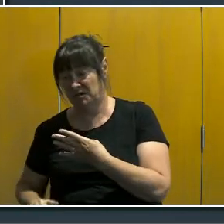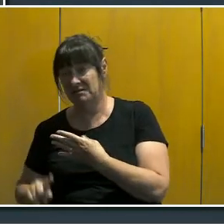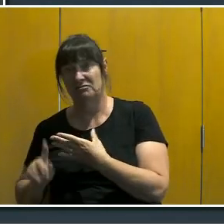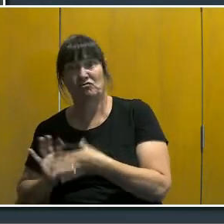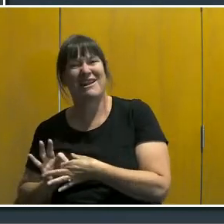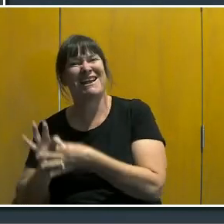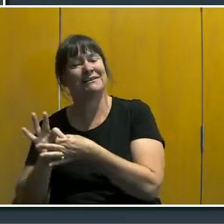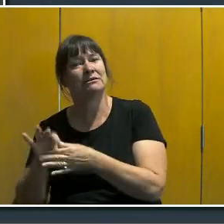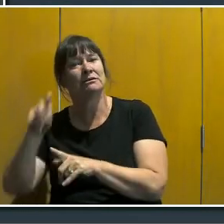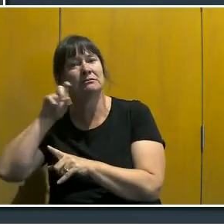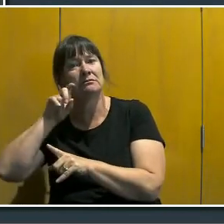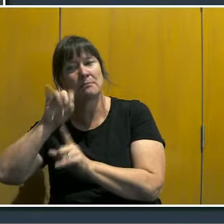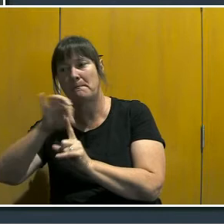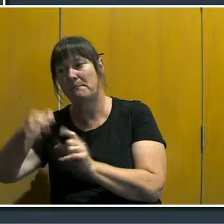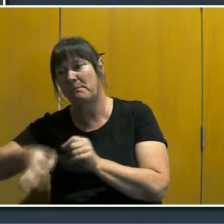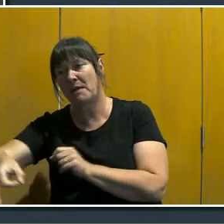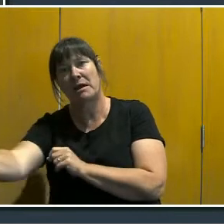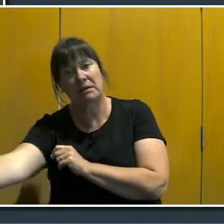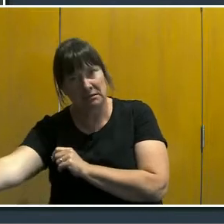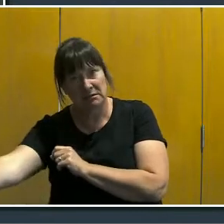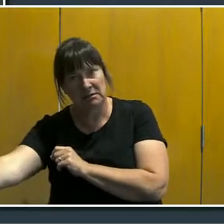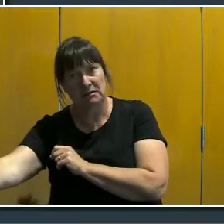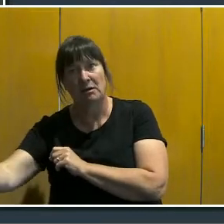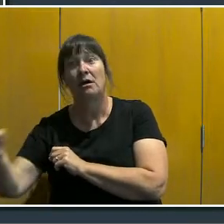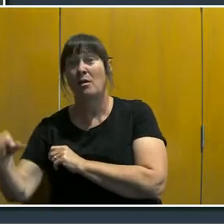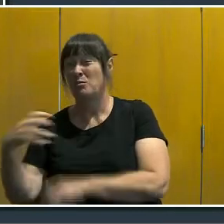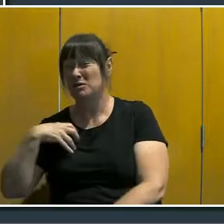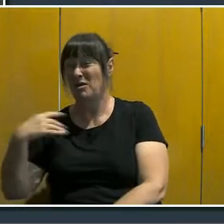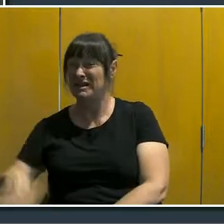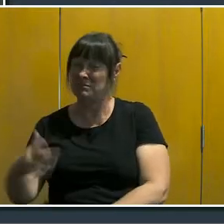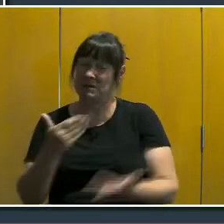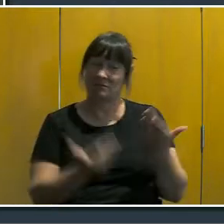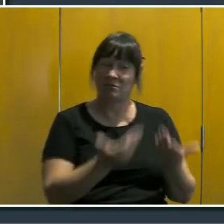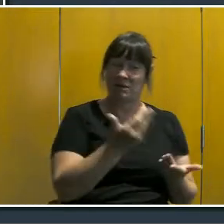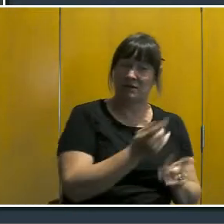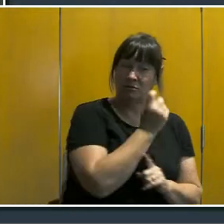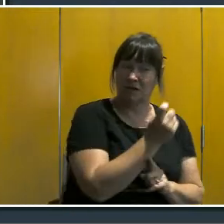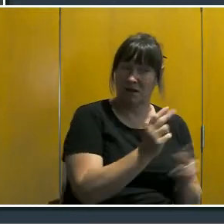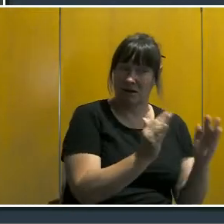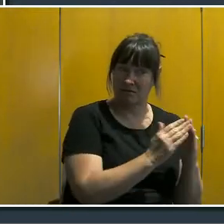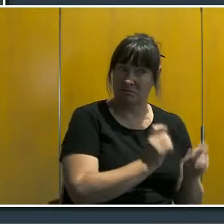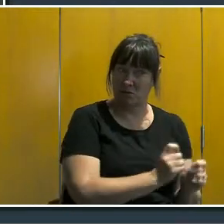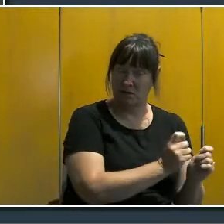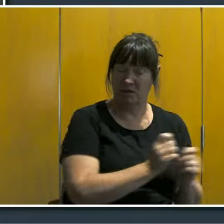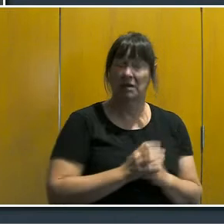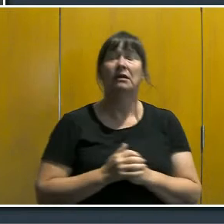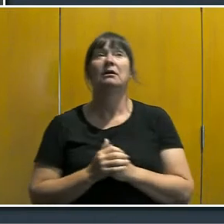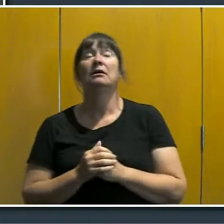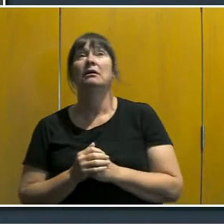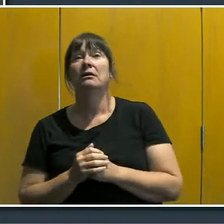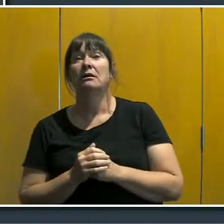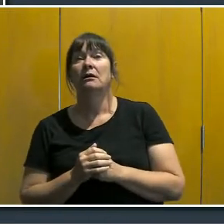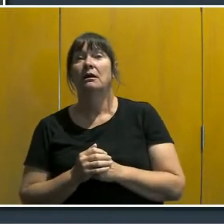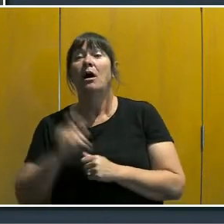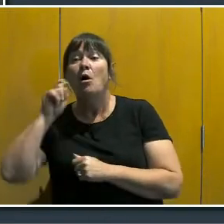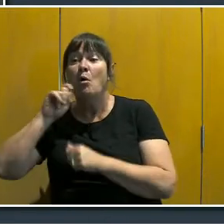stuff that entailed, which was considerably more than we had expected. We had to put in